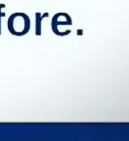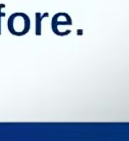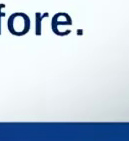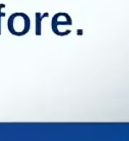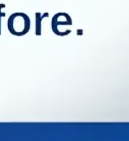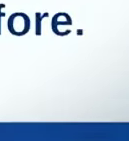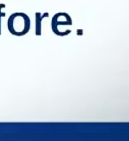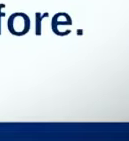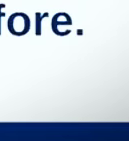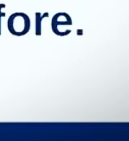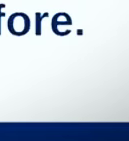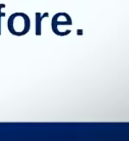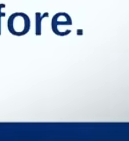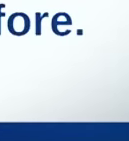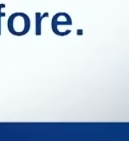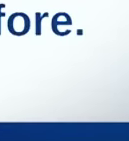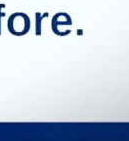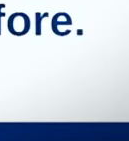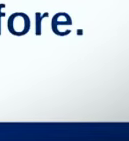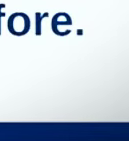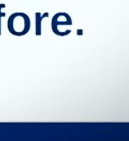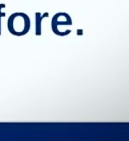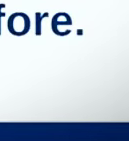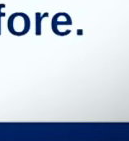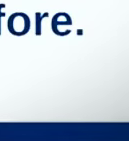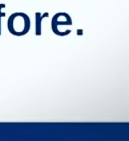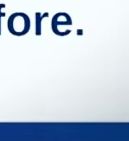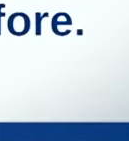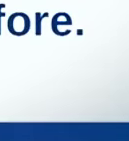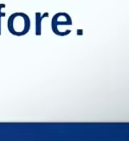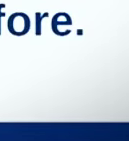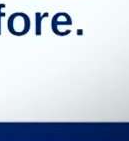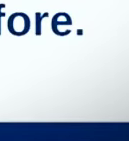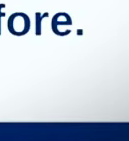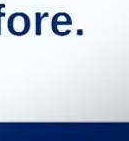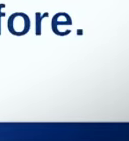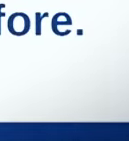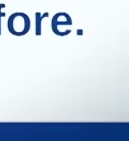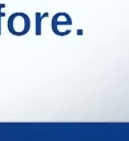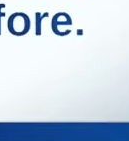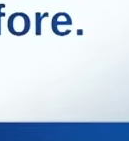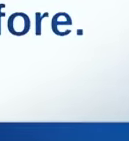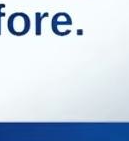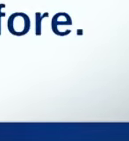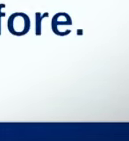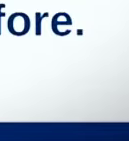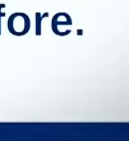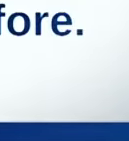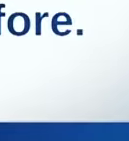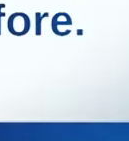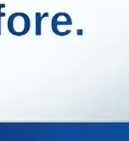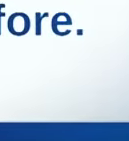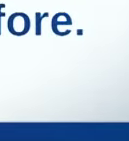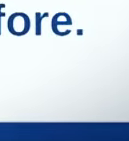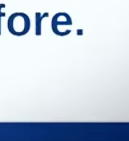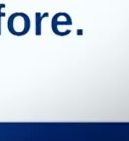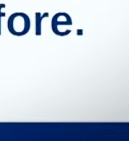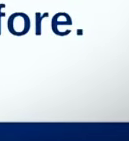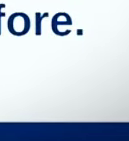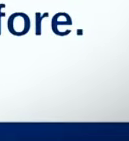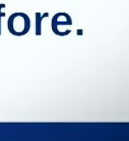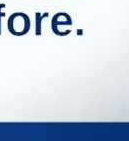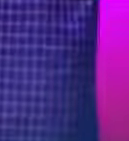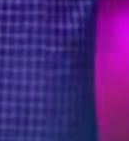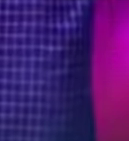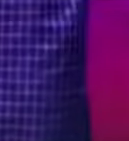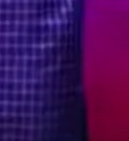ah ye ka ye chiremu a nsi da asori no tenance da kra. It is new that Gentiles